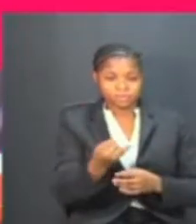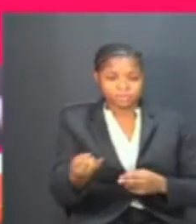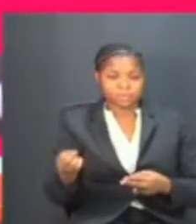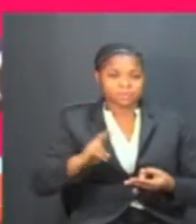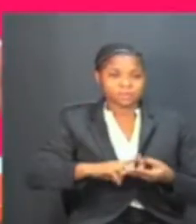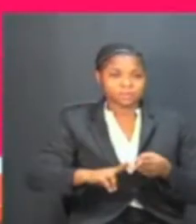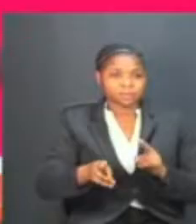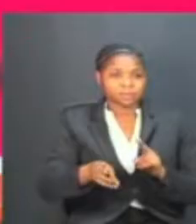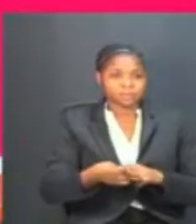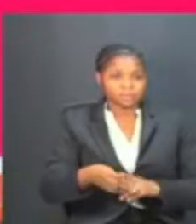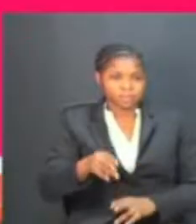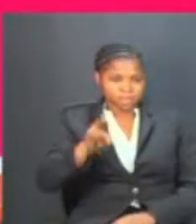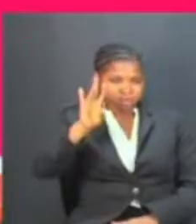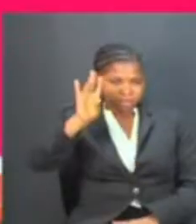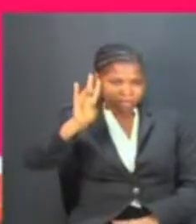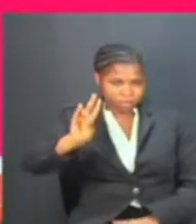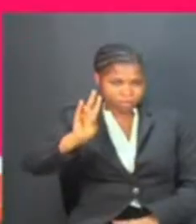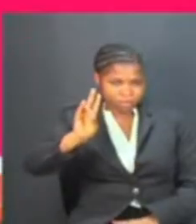time.